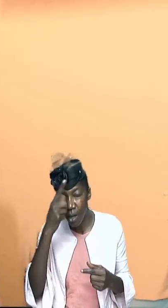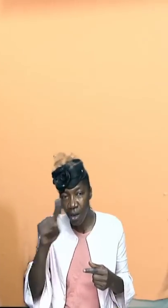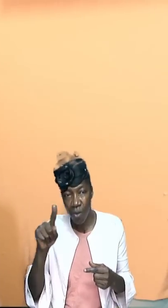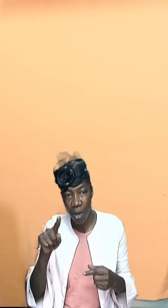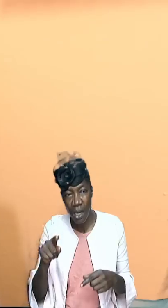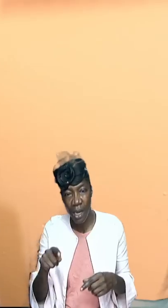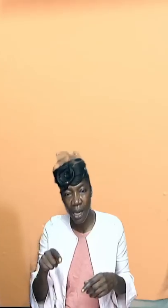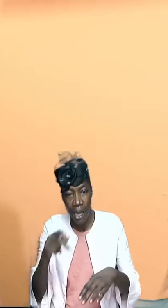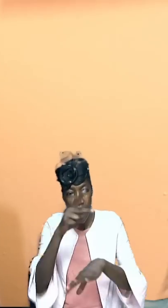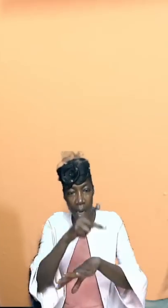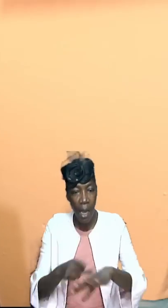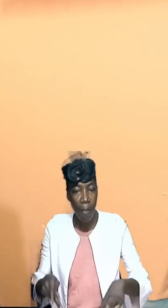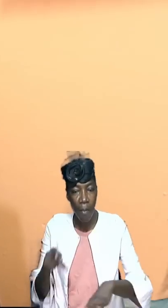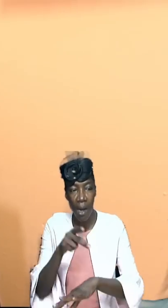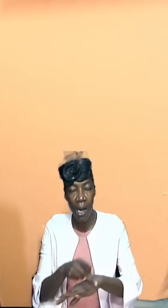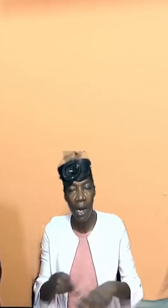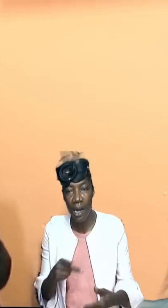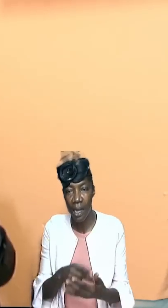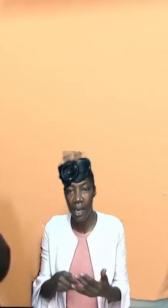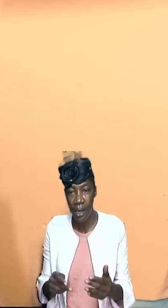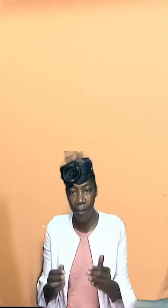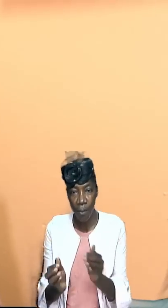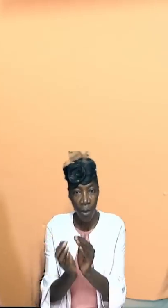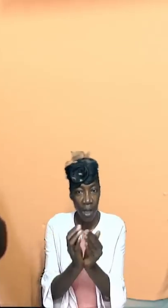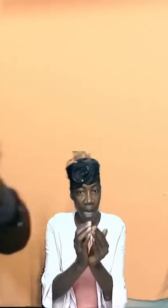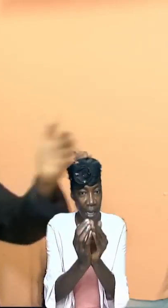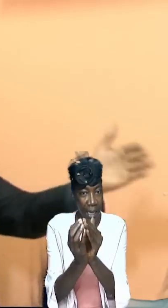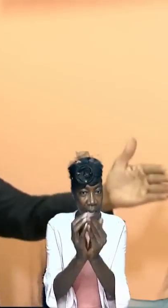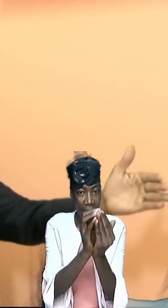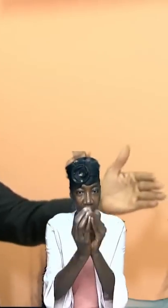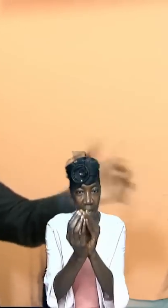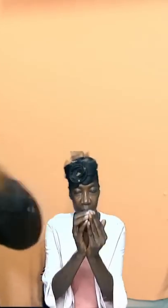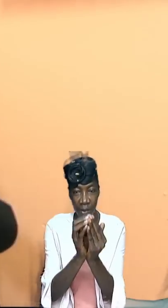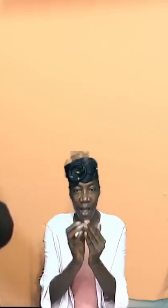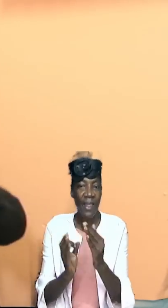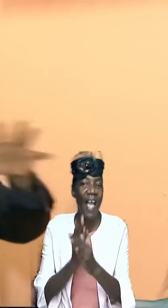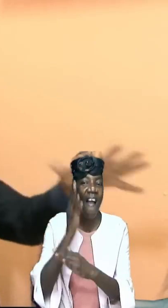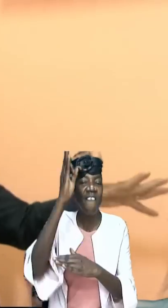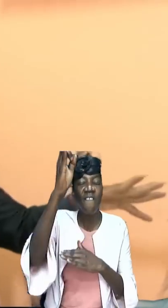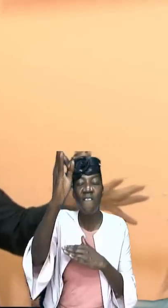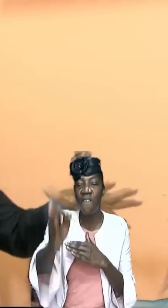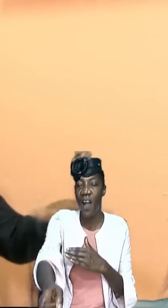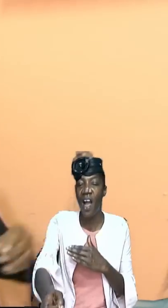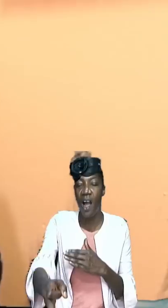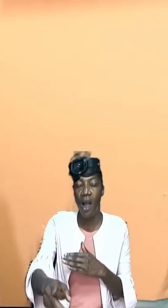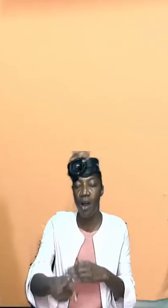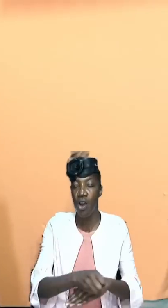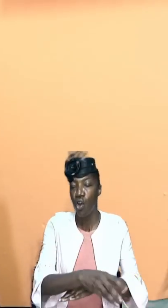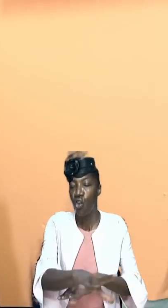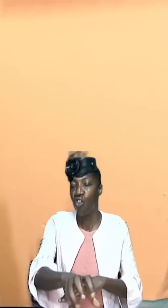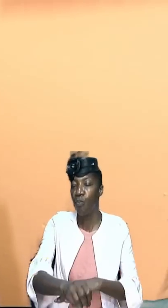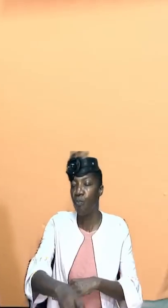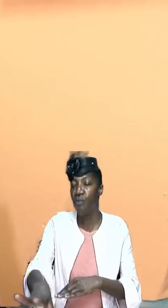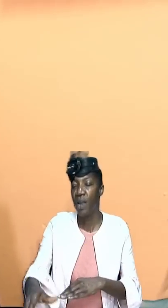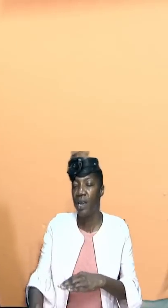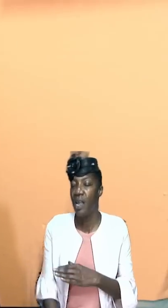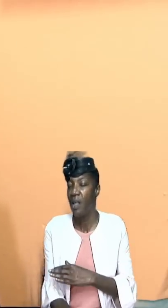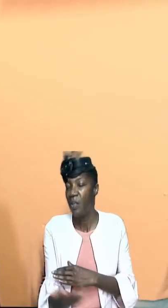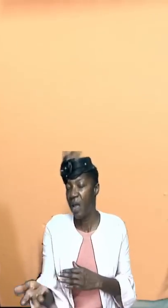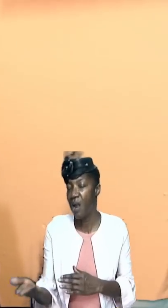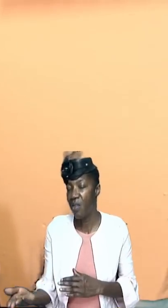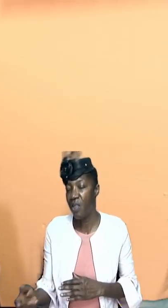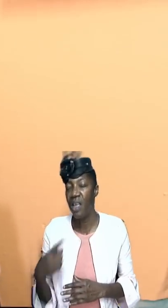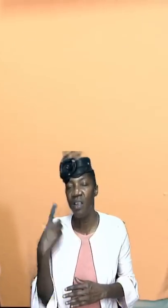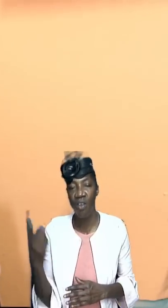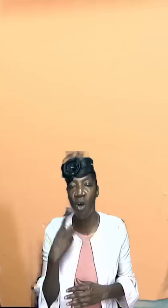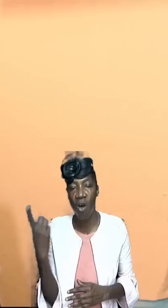markings in a lot of the caves, in a lot of the places, although they are far stretched, far spread, there are some things that are